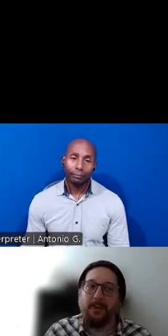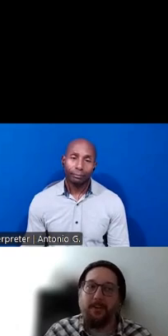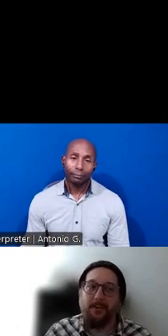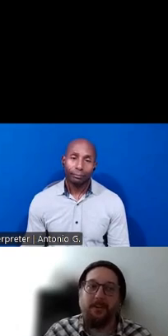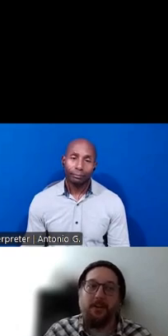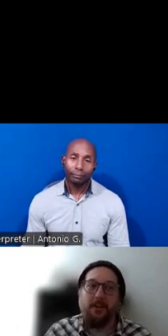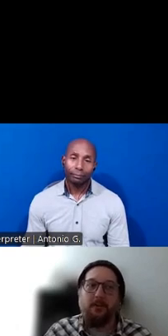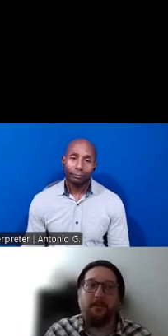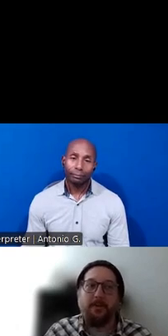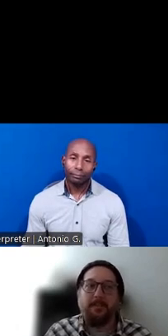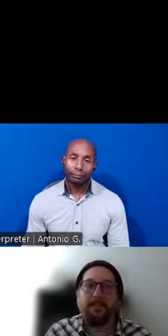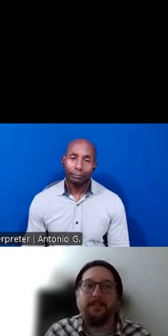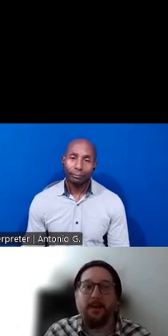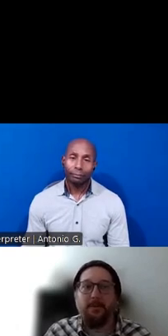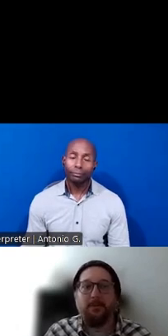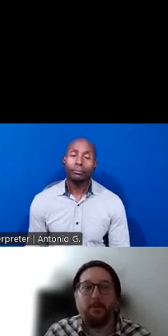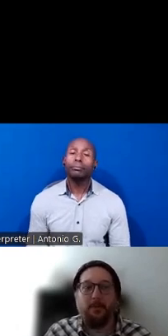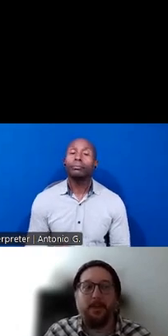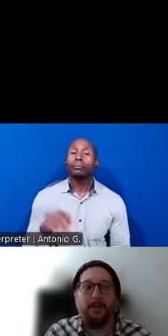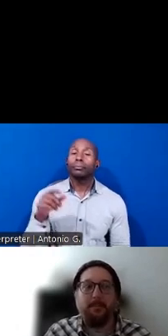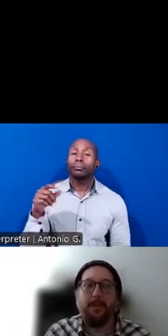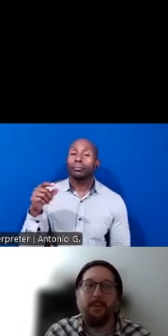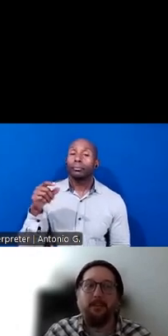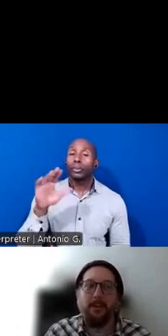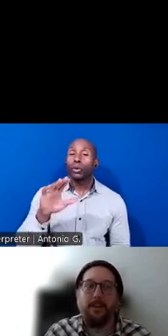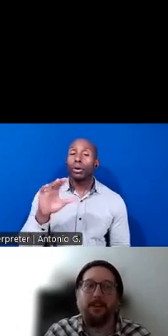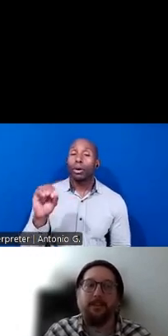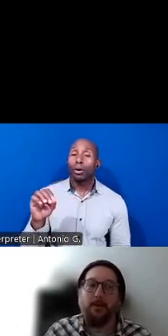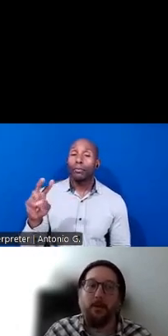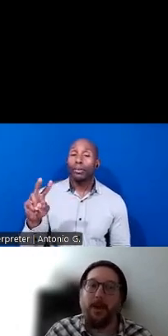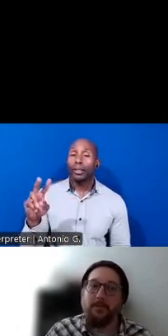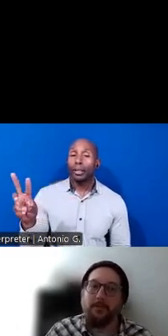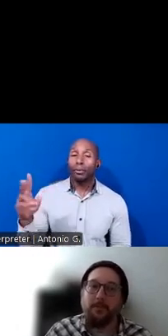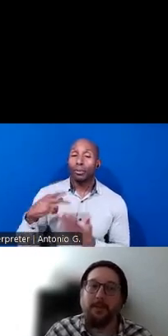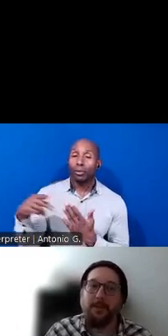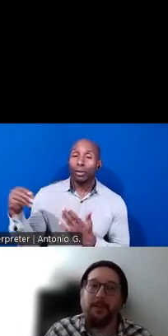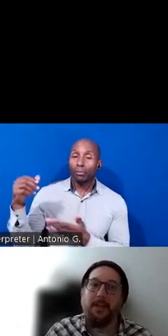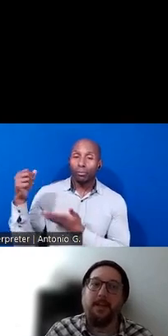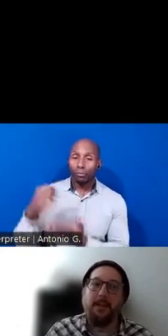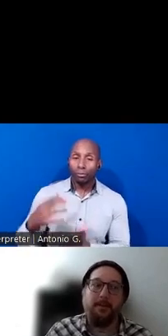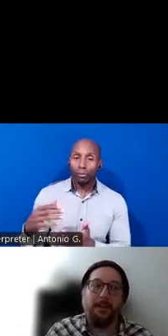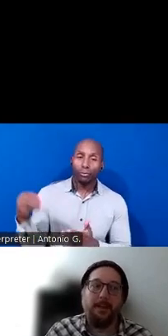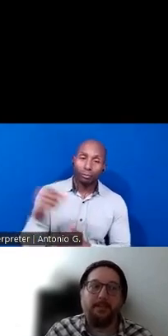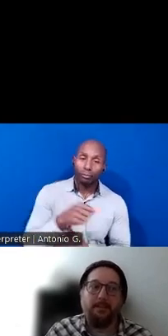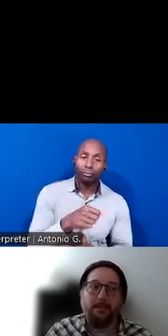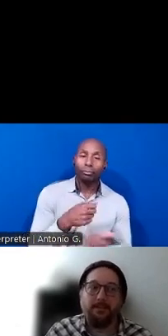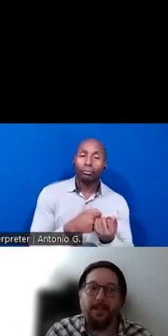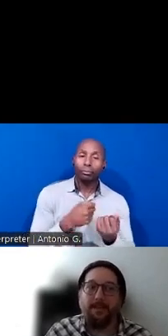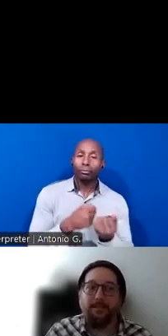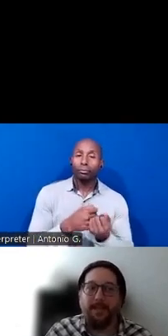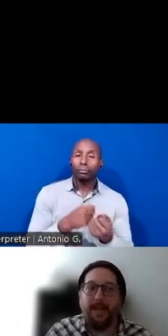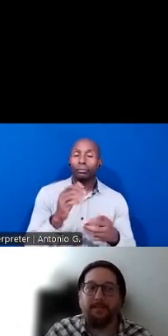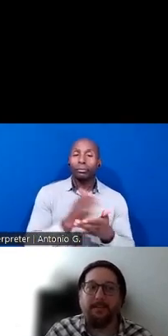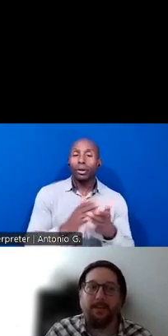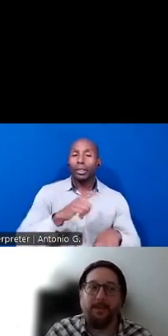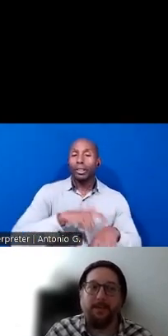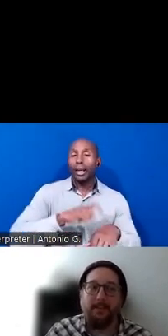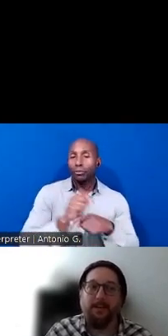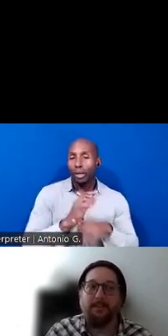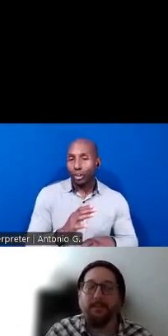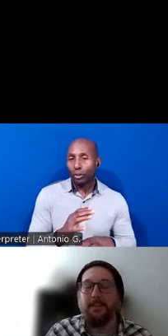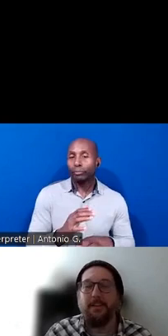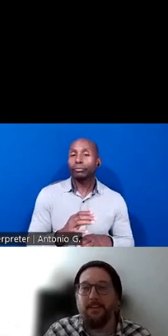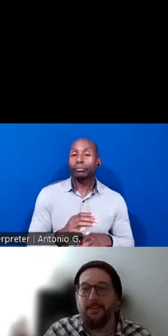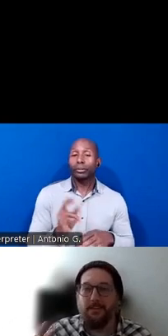part-time trainer who spends 6 hours per week providing trainings and 4 hours per week completing support staff tasks around